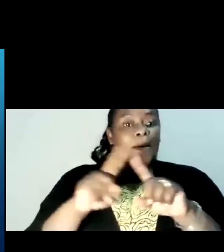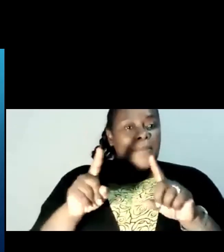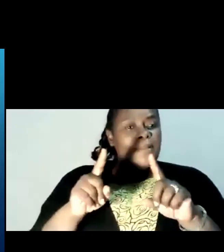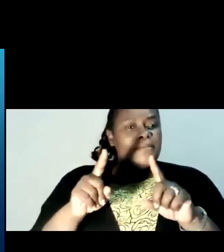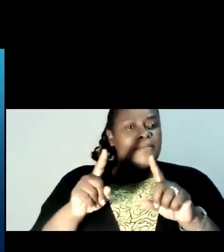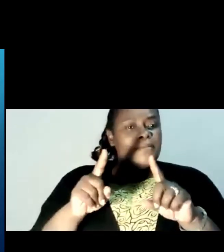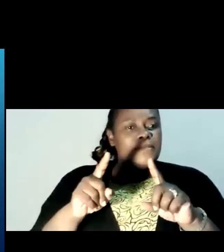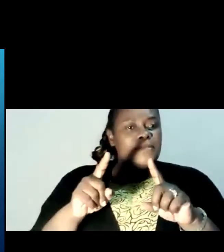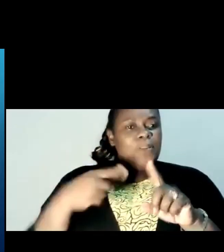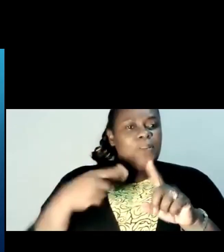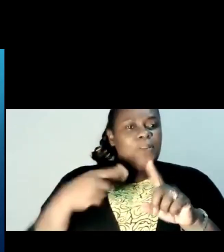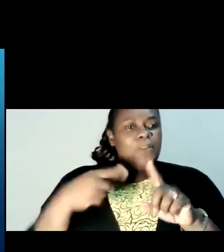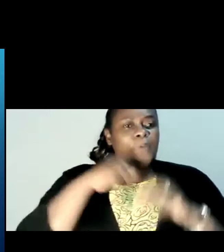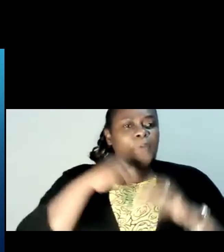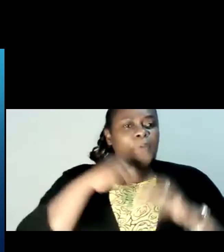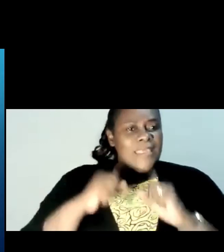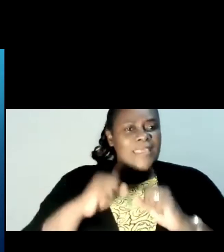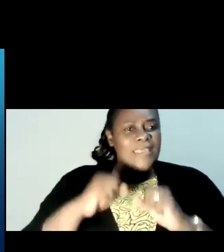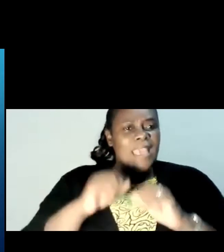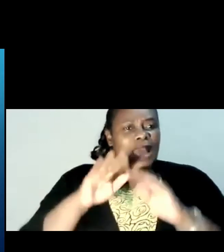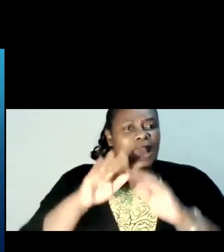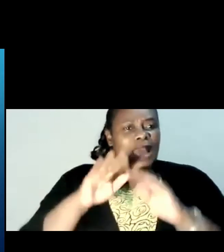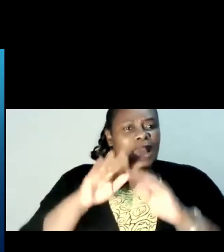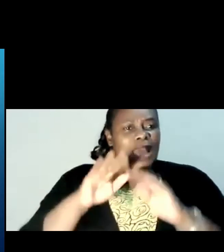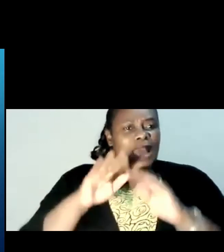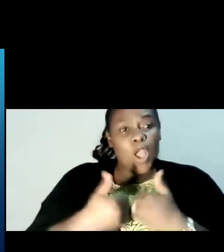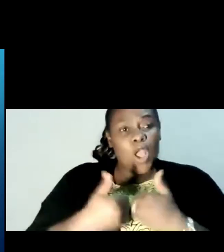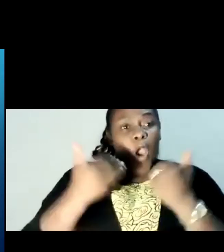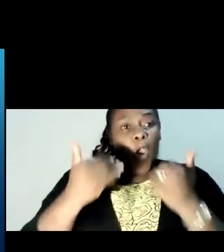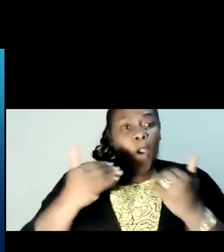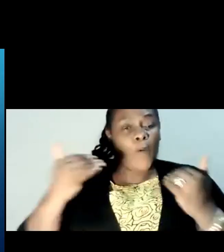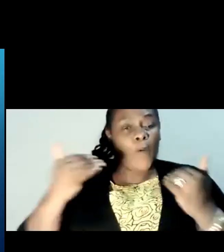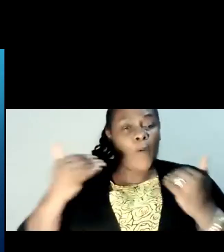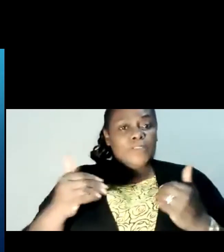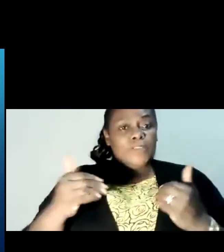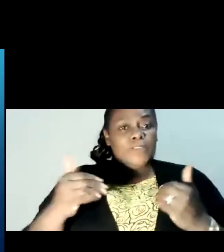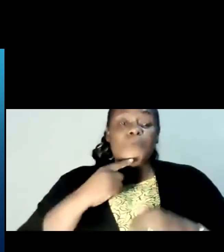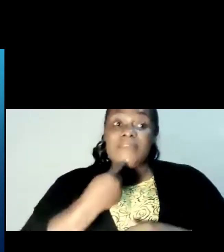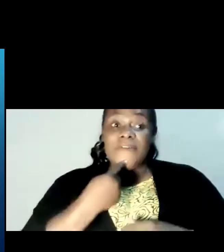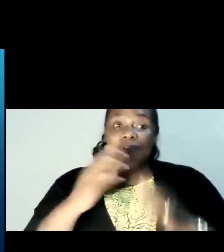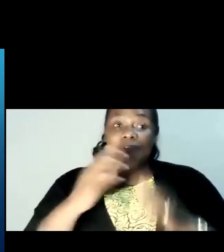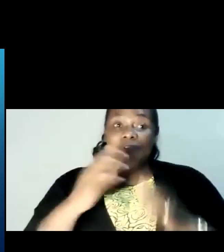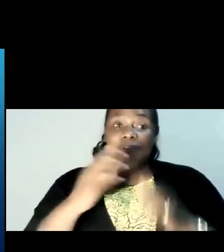much we suffer in our lives if we take care of our health.